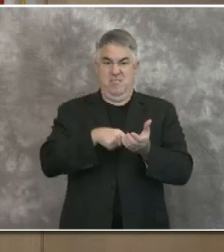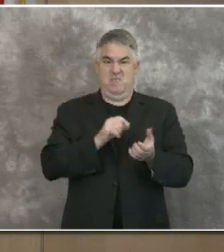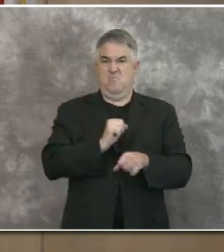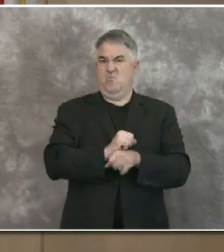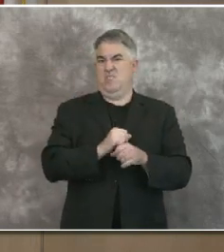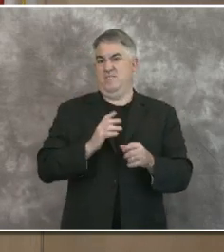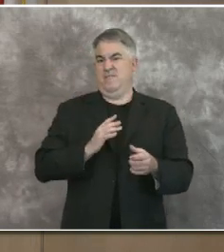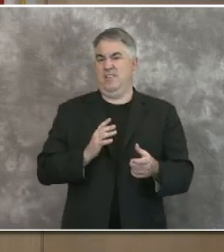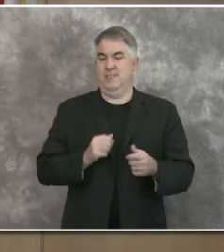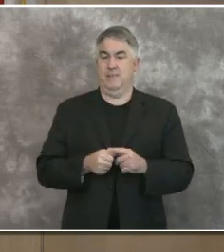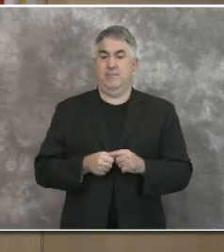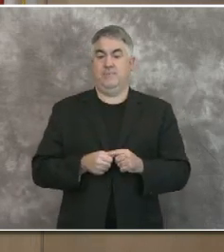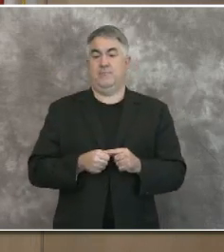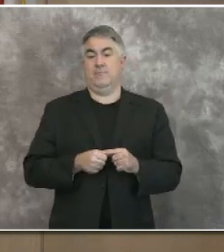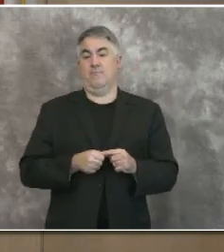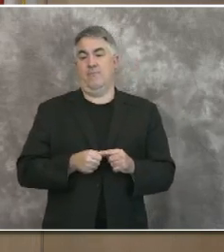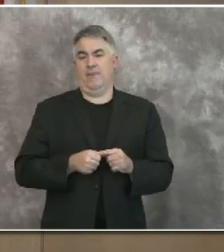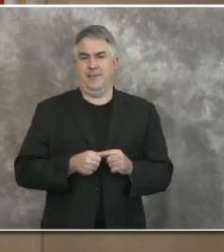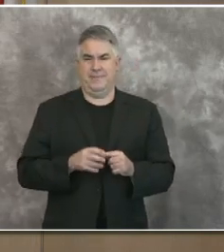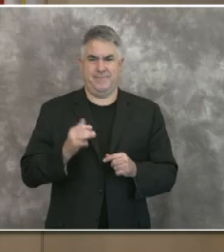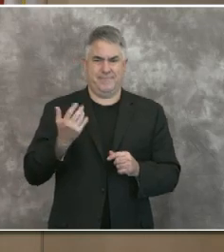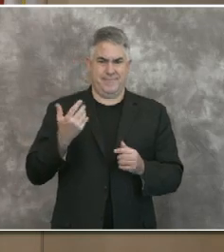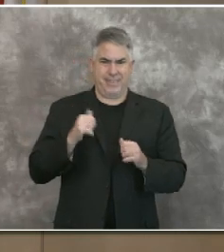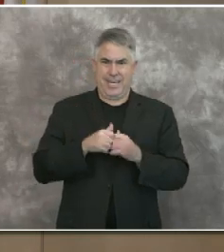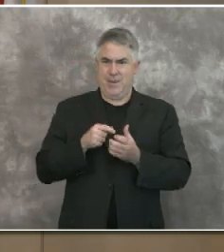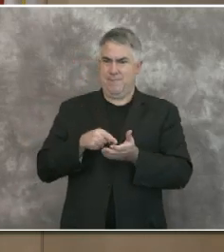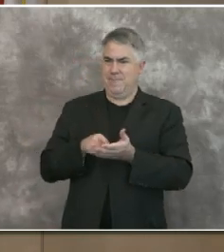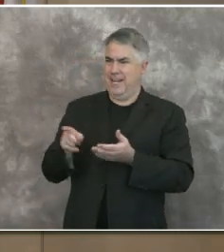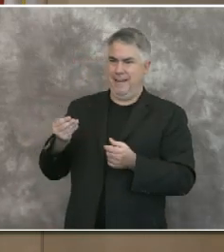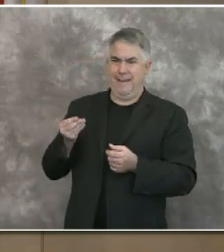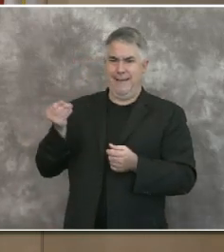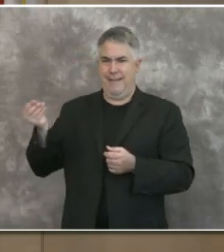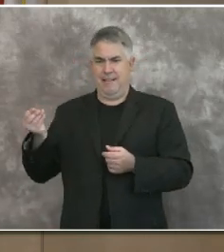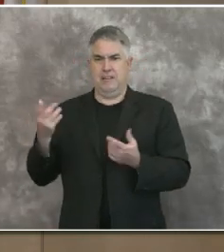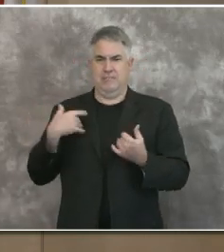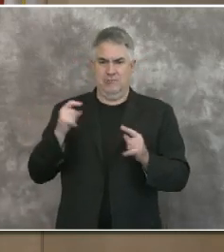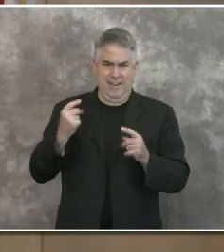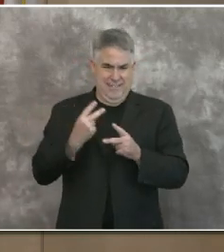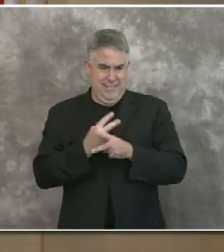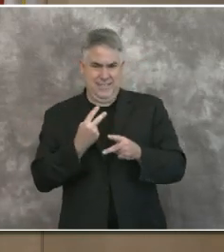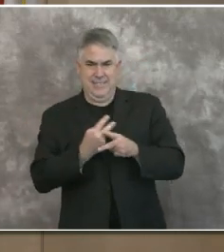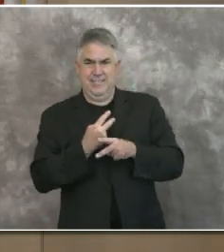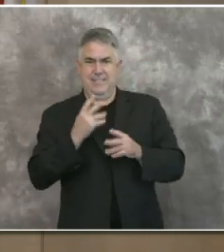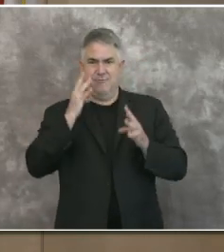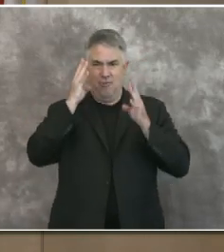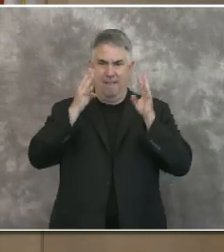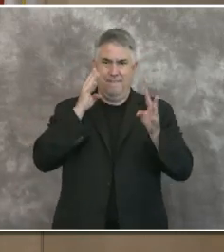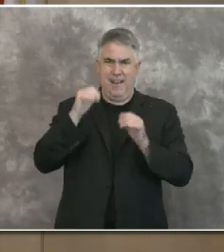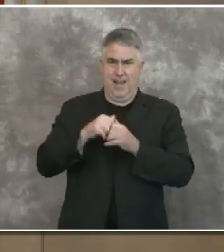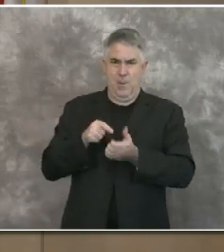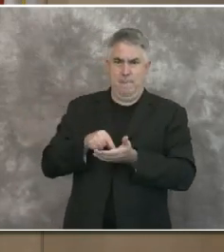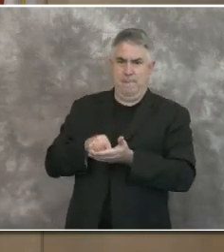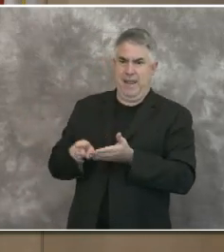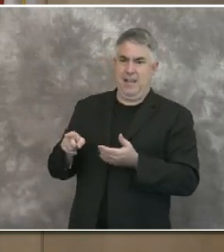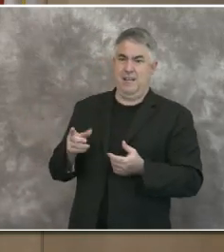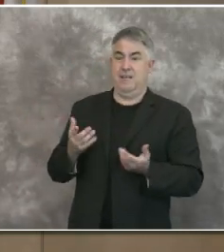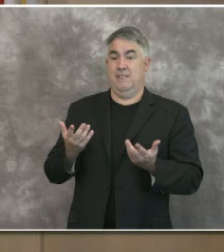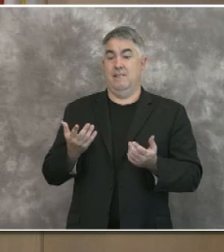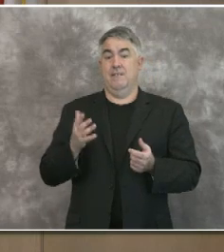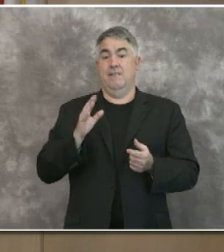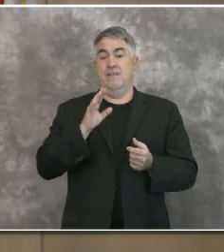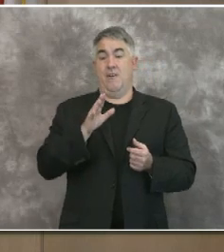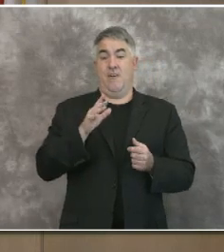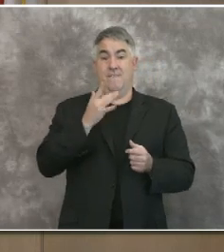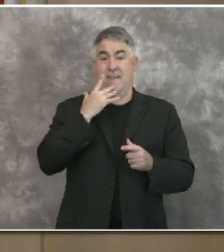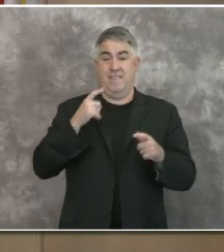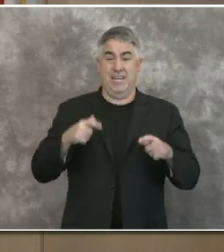contactless payments solutions, that's what we're encouraging, that's what we're trying to do if possible. Your favorite dish also might